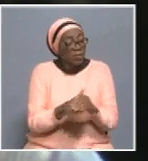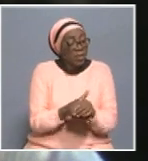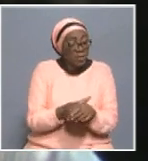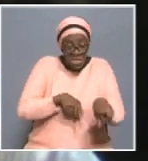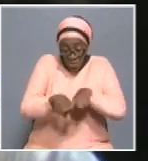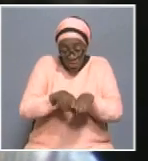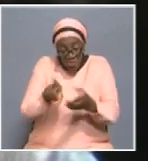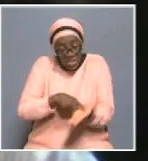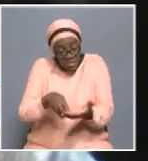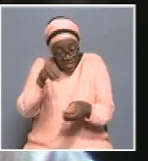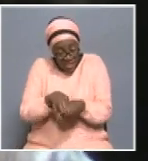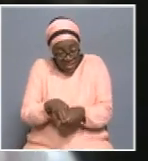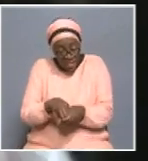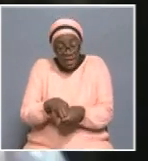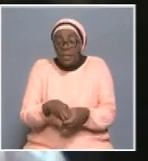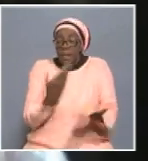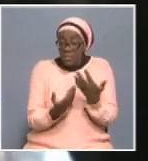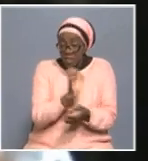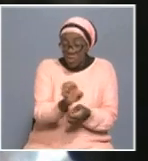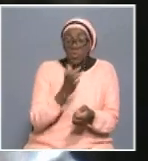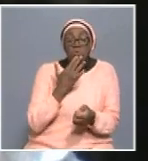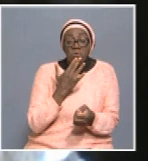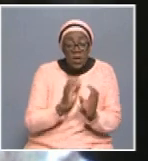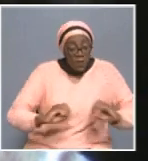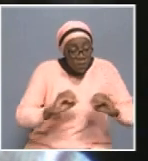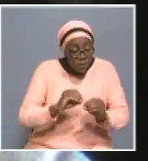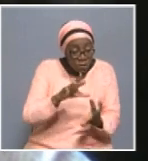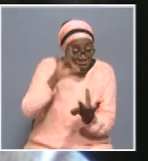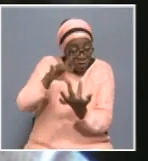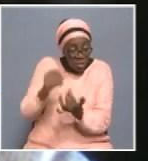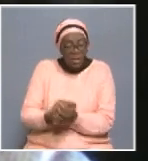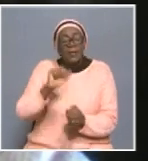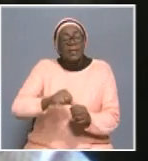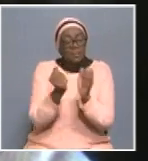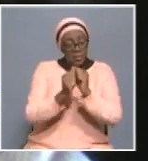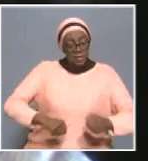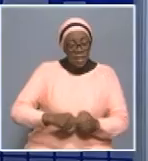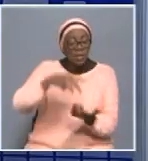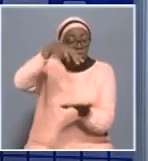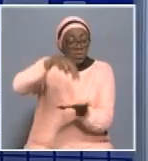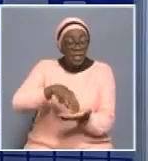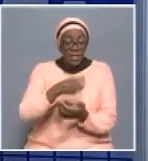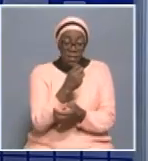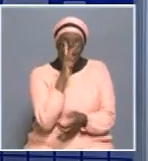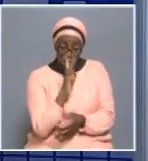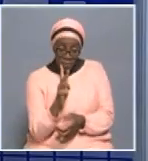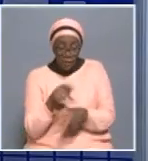other political parties could follow, but if people want to leave, it's still within their rights to do so. Right, so we have to leave it there.